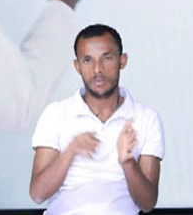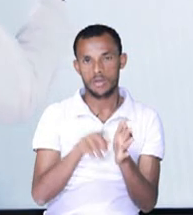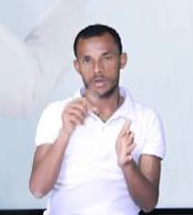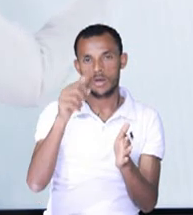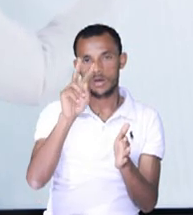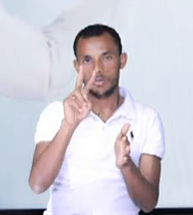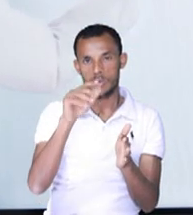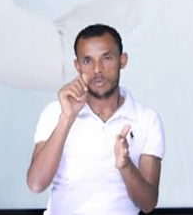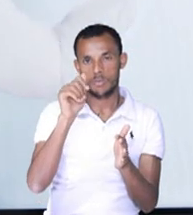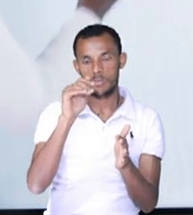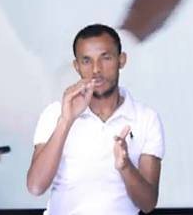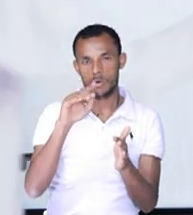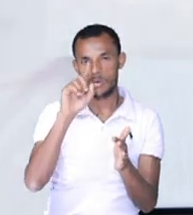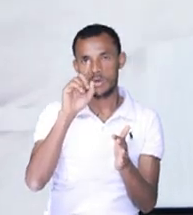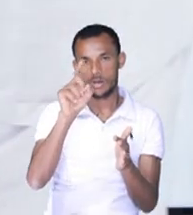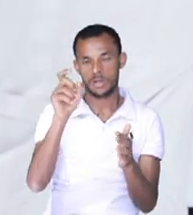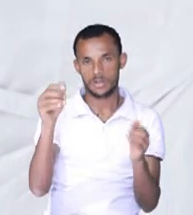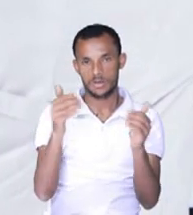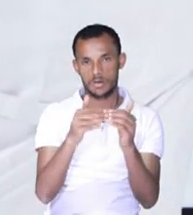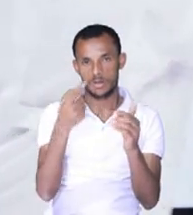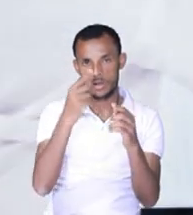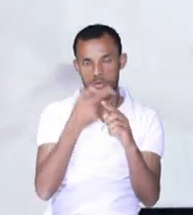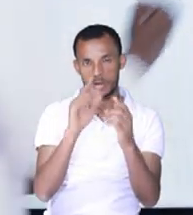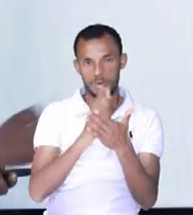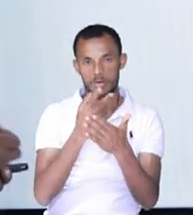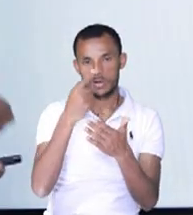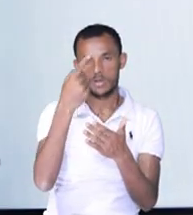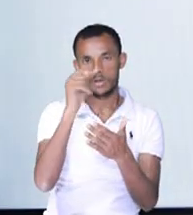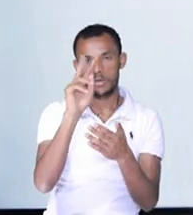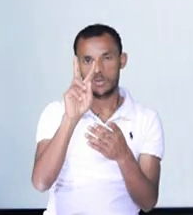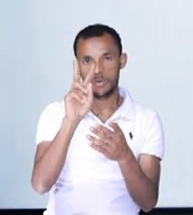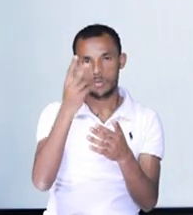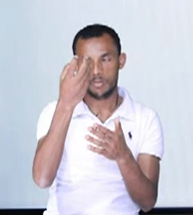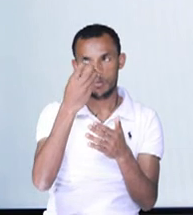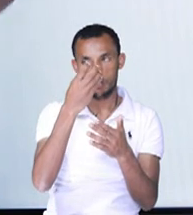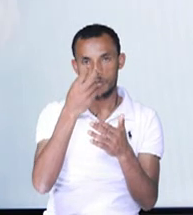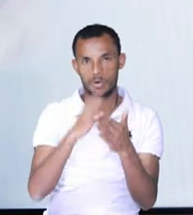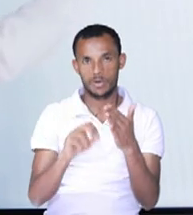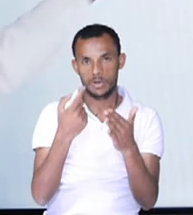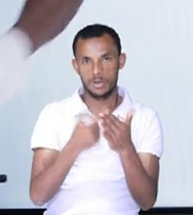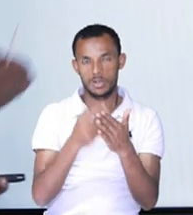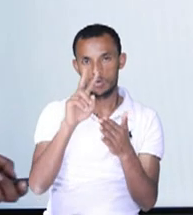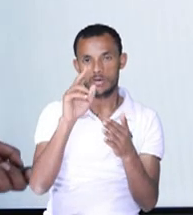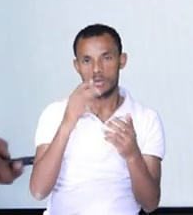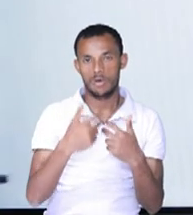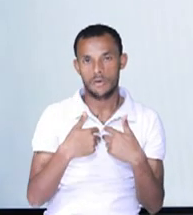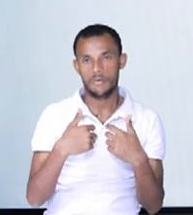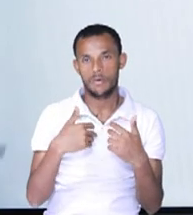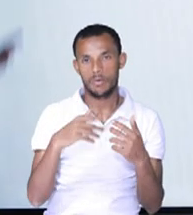A2 B1X is equal to the difference between the two products. But these two have a common